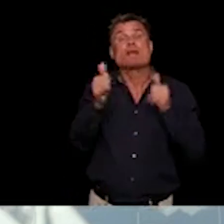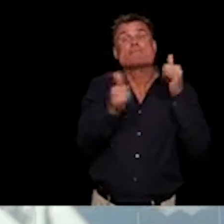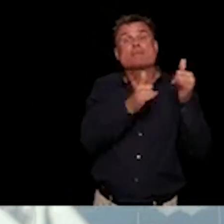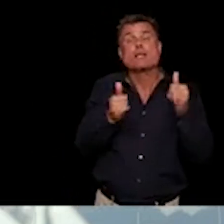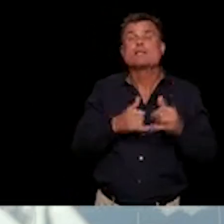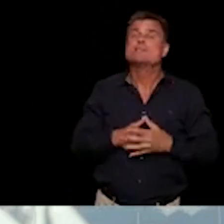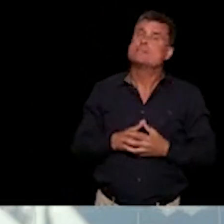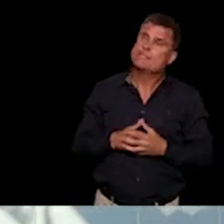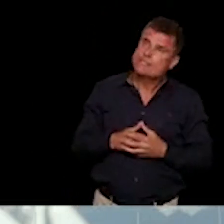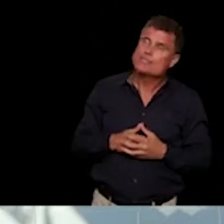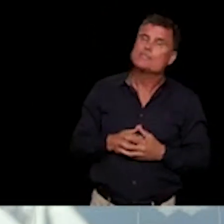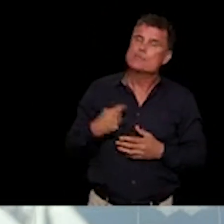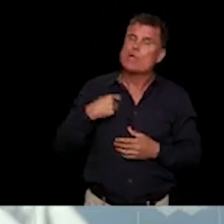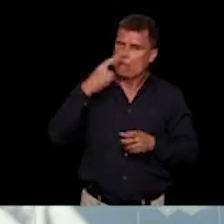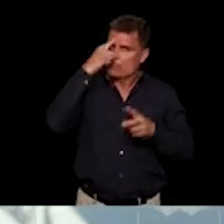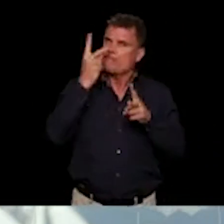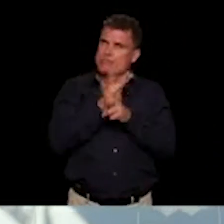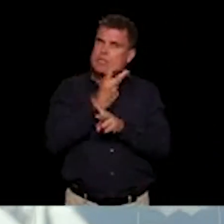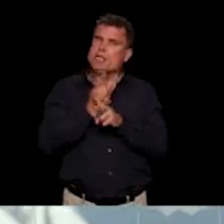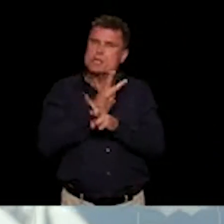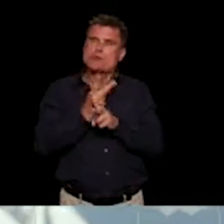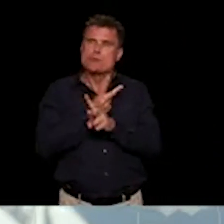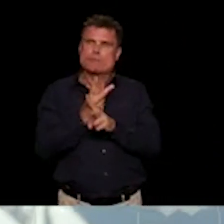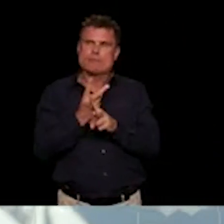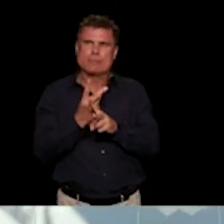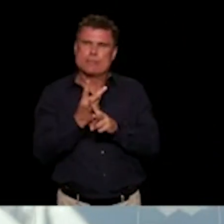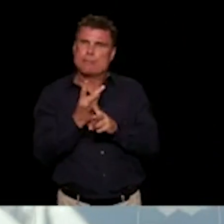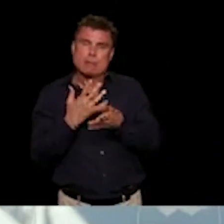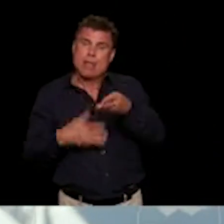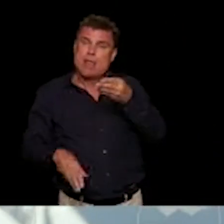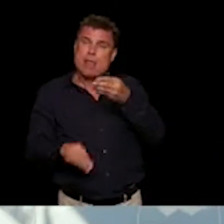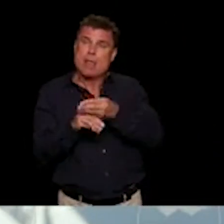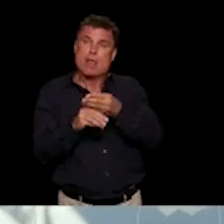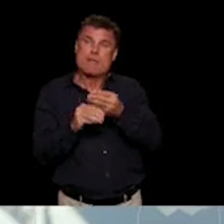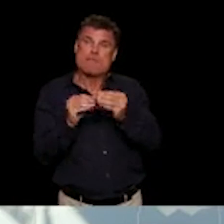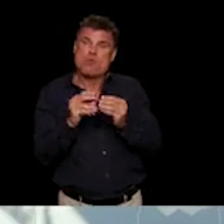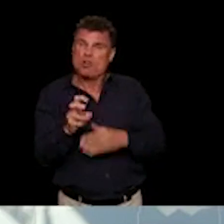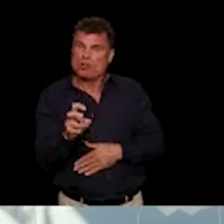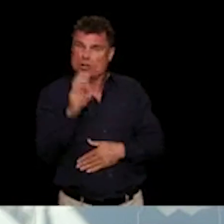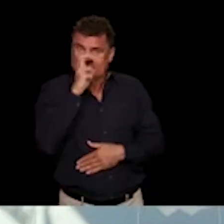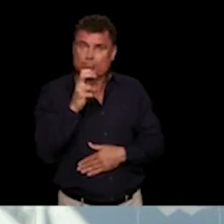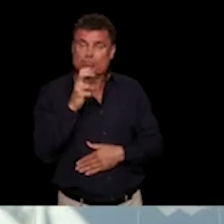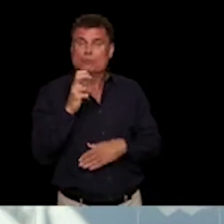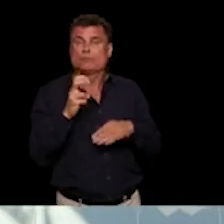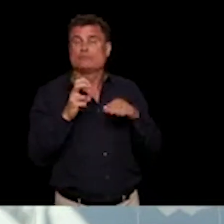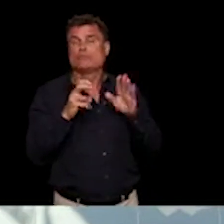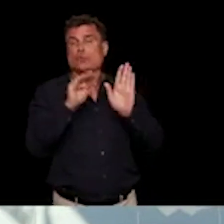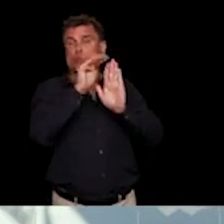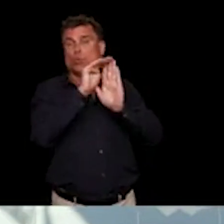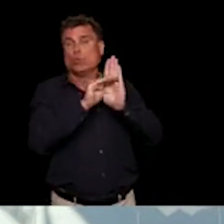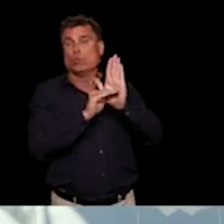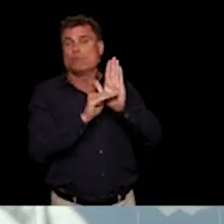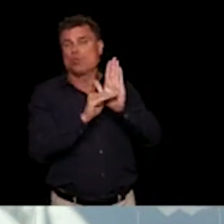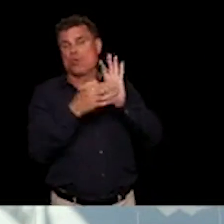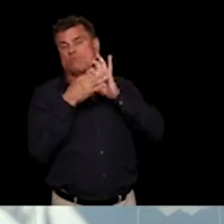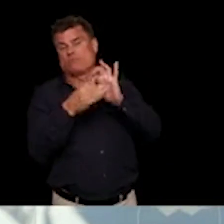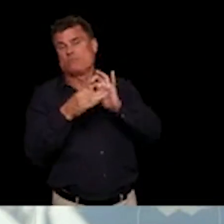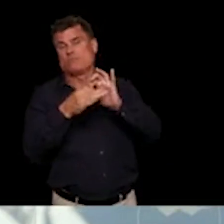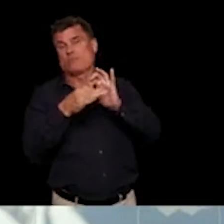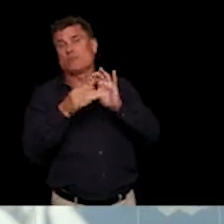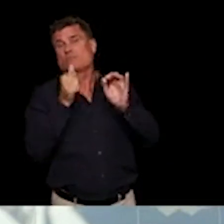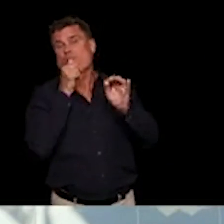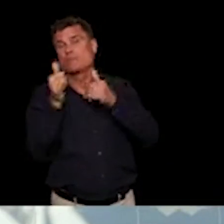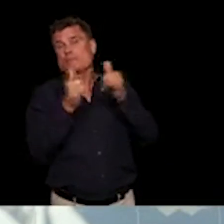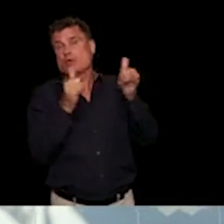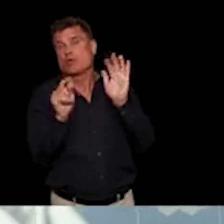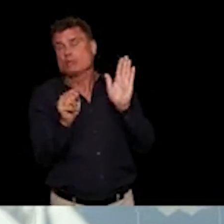enforcement could be helpful in this regard is a private residence party hosted by the person who either rents or owns that residence.